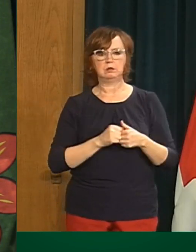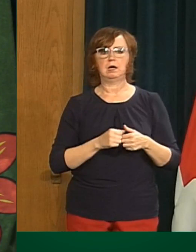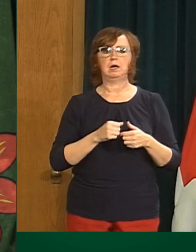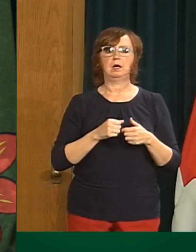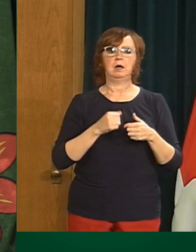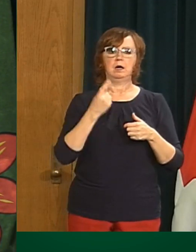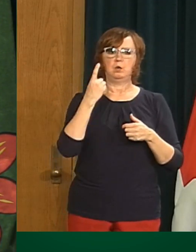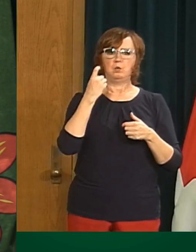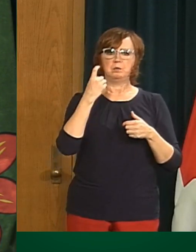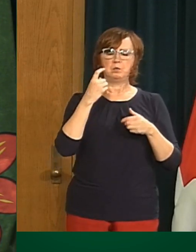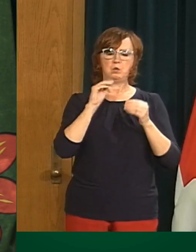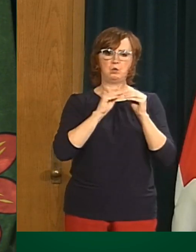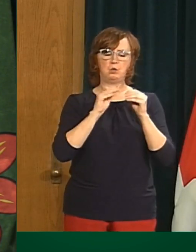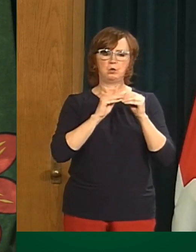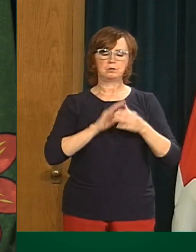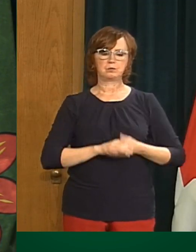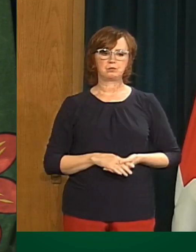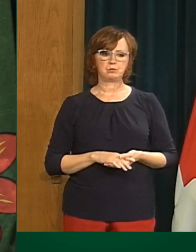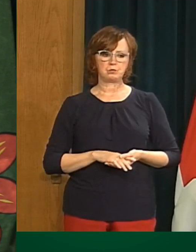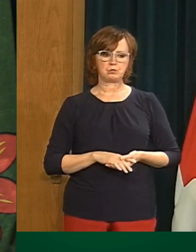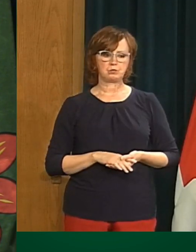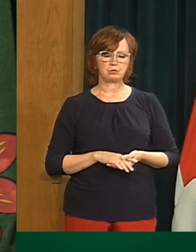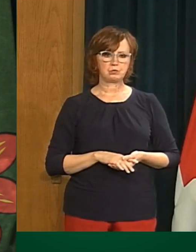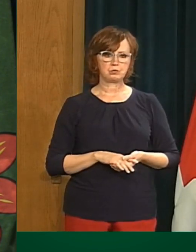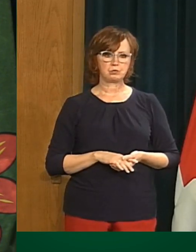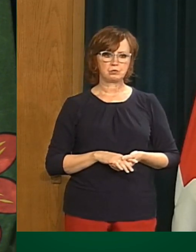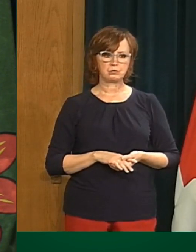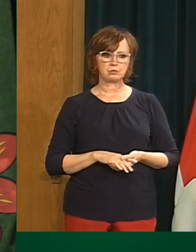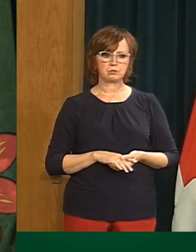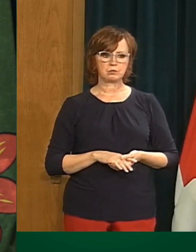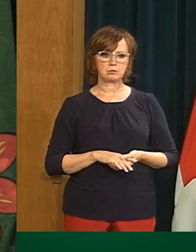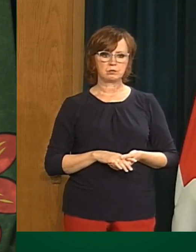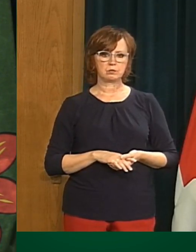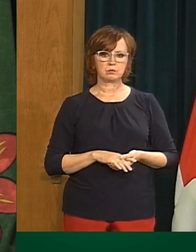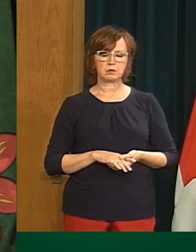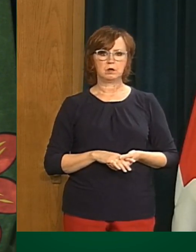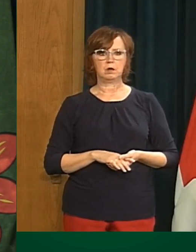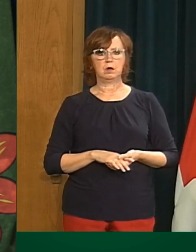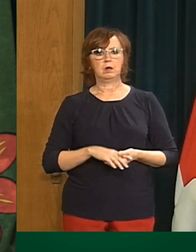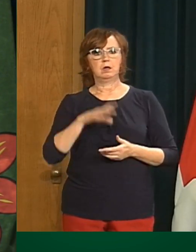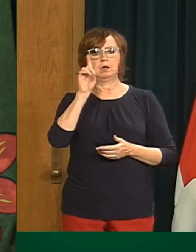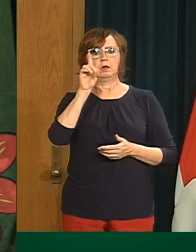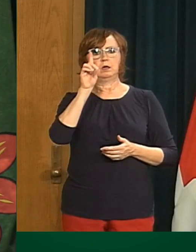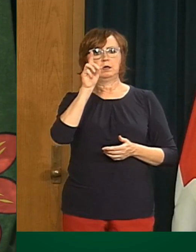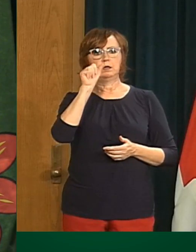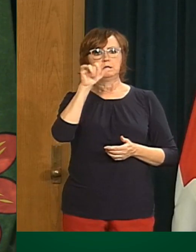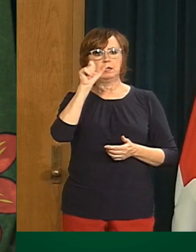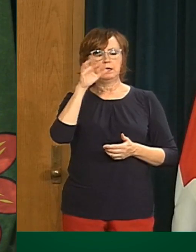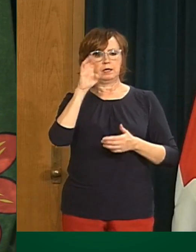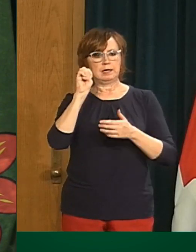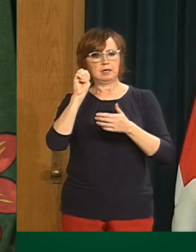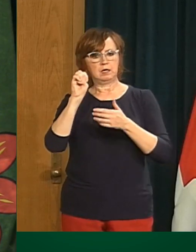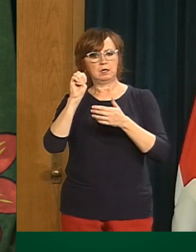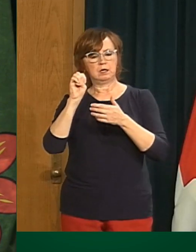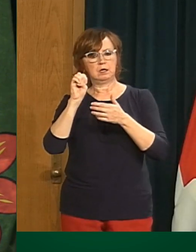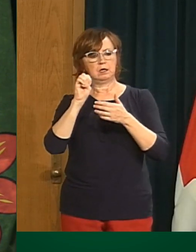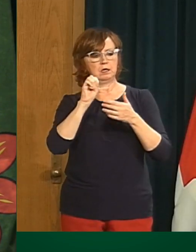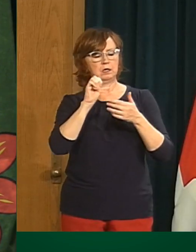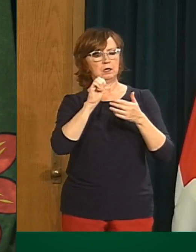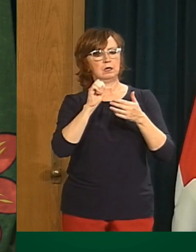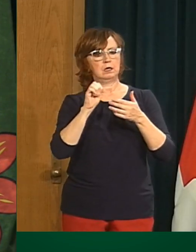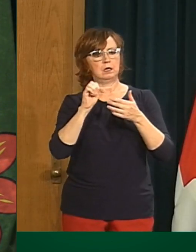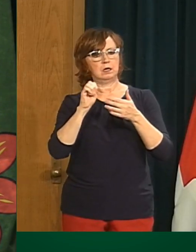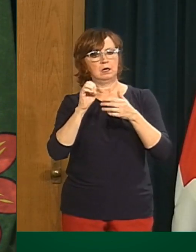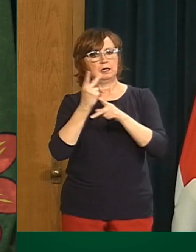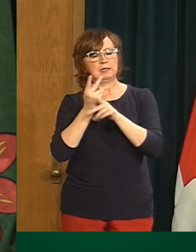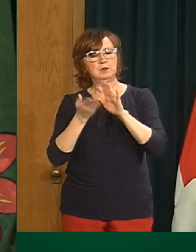is we have continued to operate our school-based daycares. That when we closed our K-12 schools, we continued to